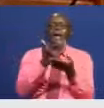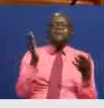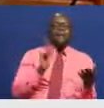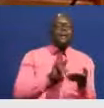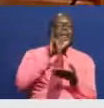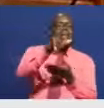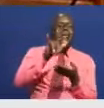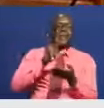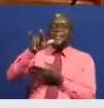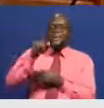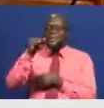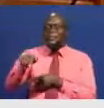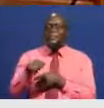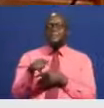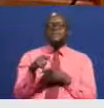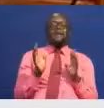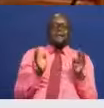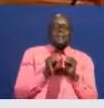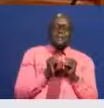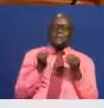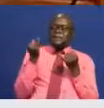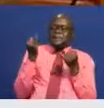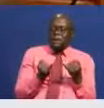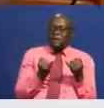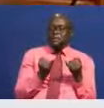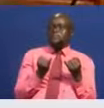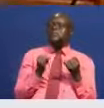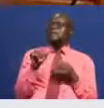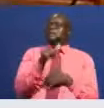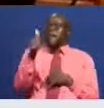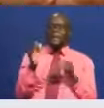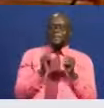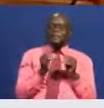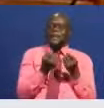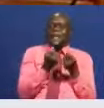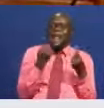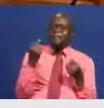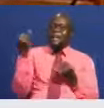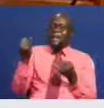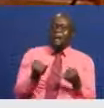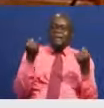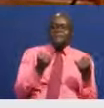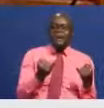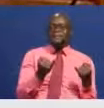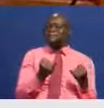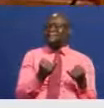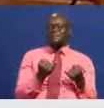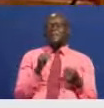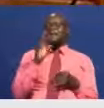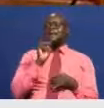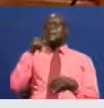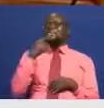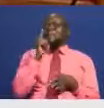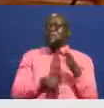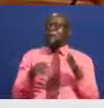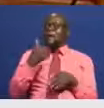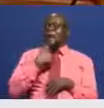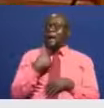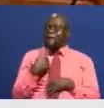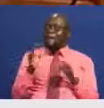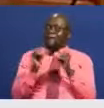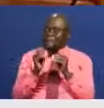day to this small event you are invited to this other small event you are invited to. An MP tells you there is some